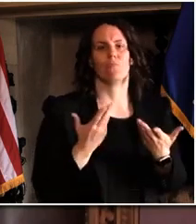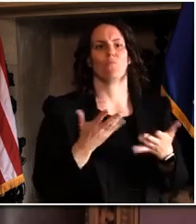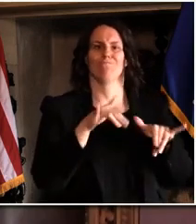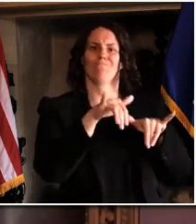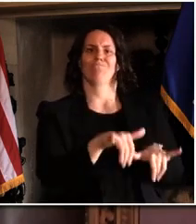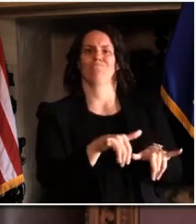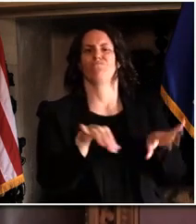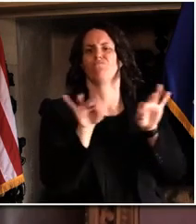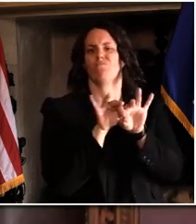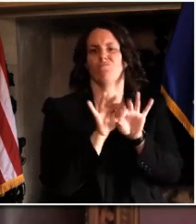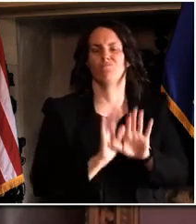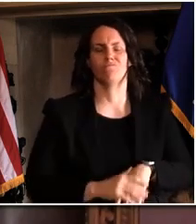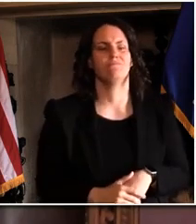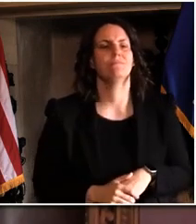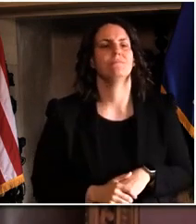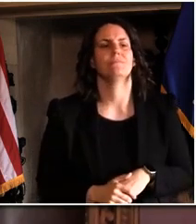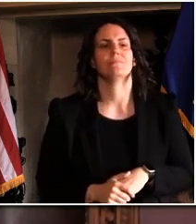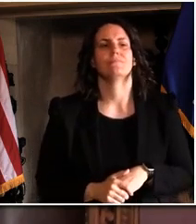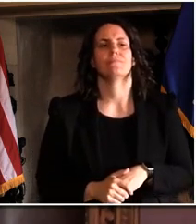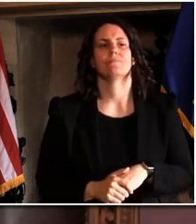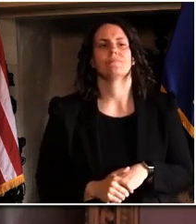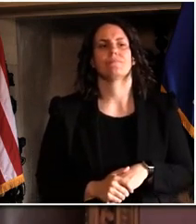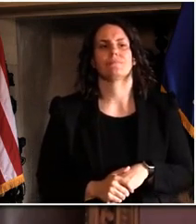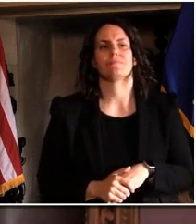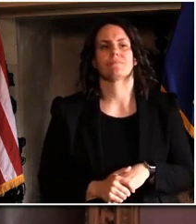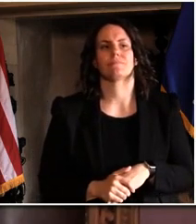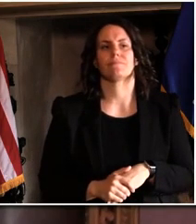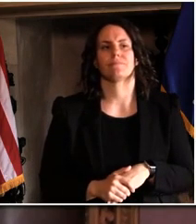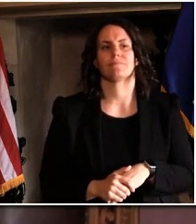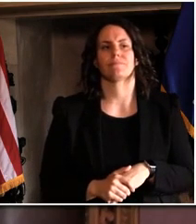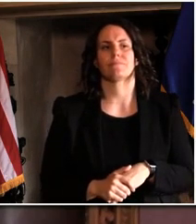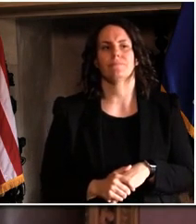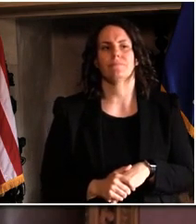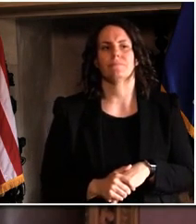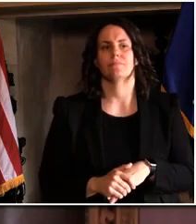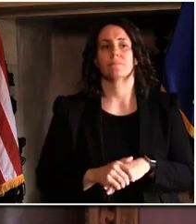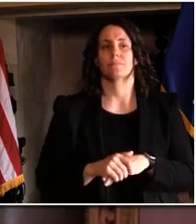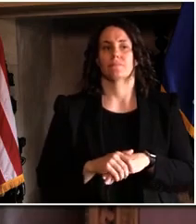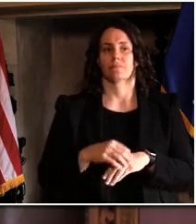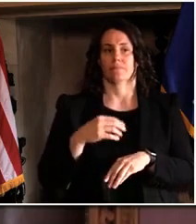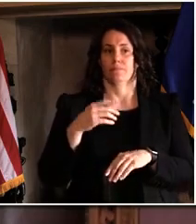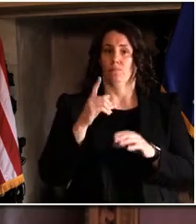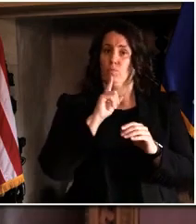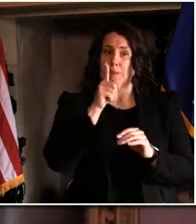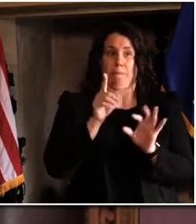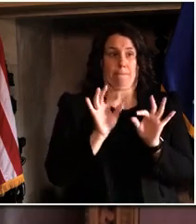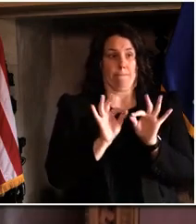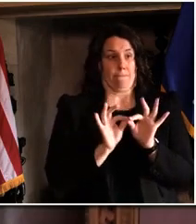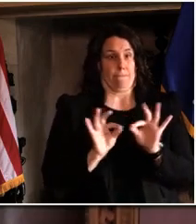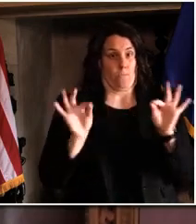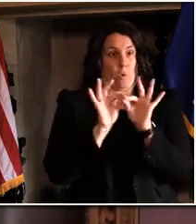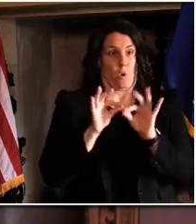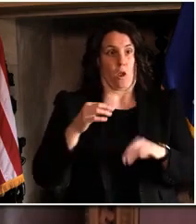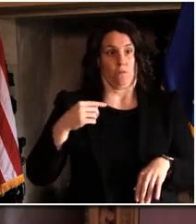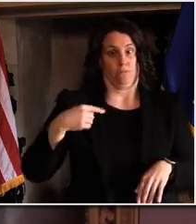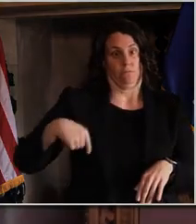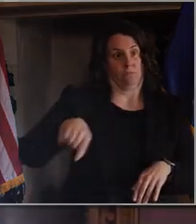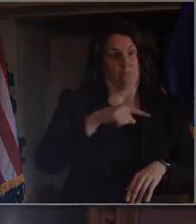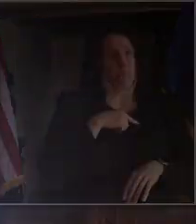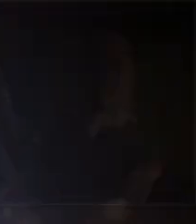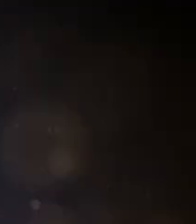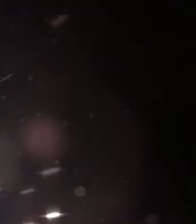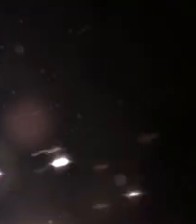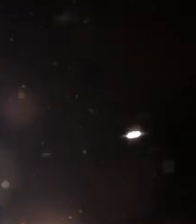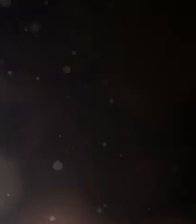threat to the health and well-being of Wisconsinites, especially as we ask that everybody remain safer at home.